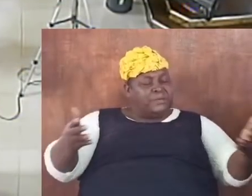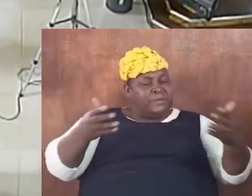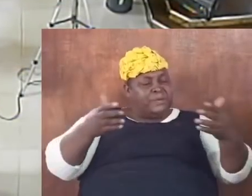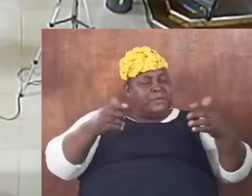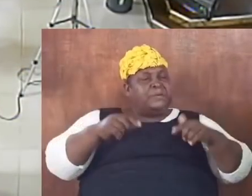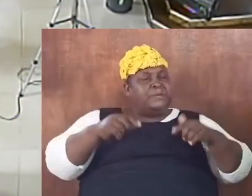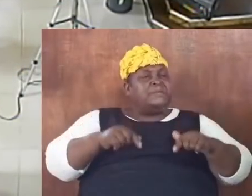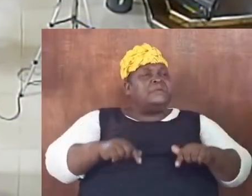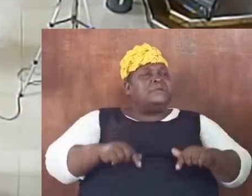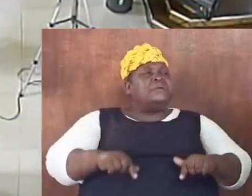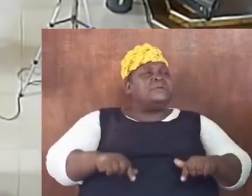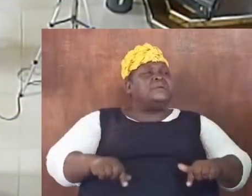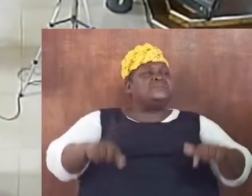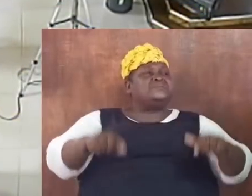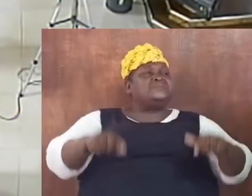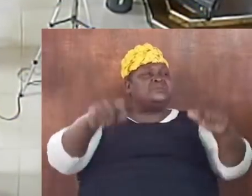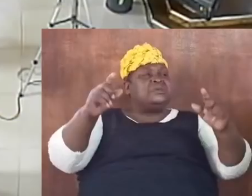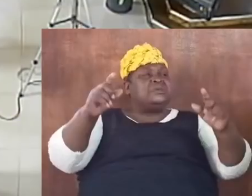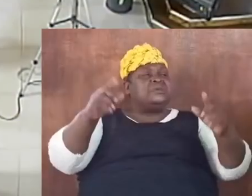here.